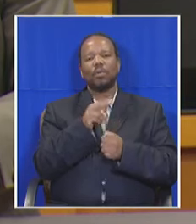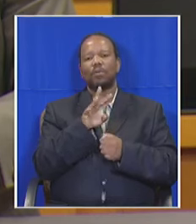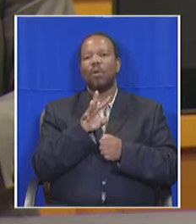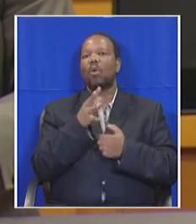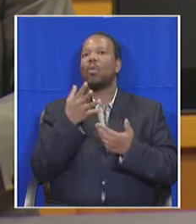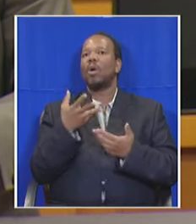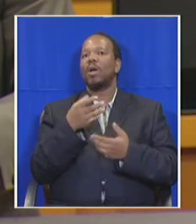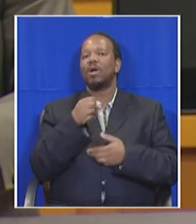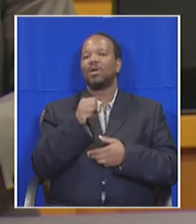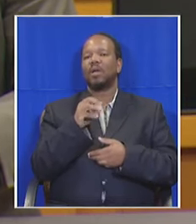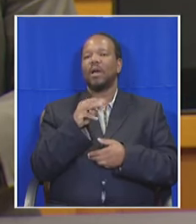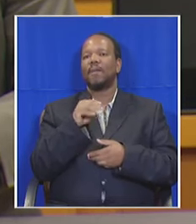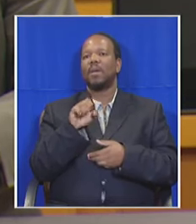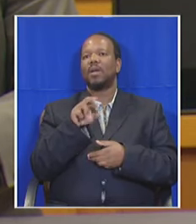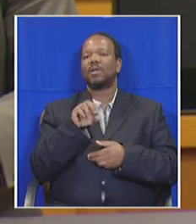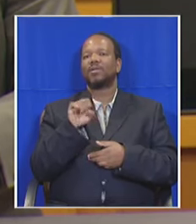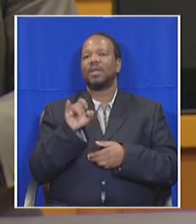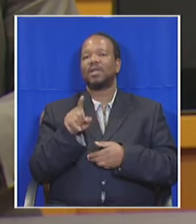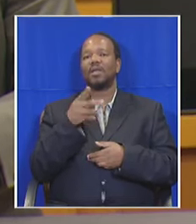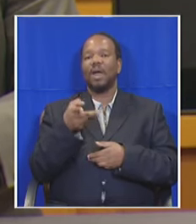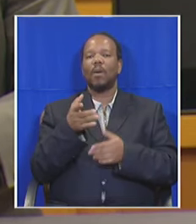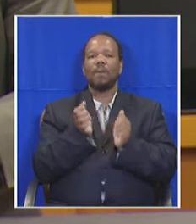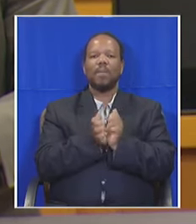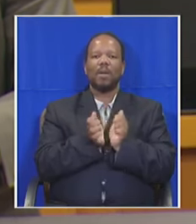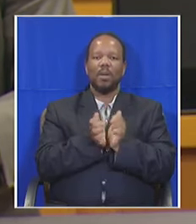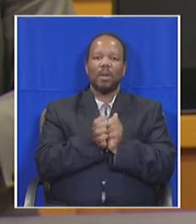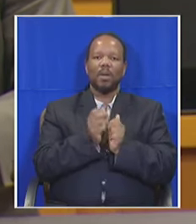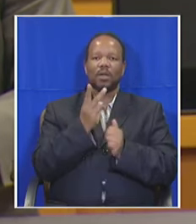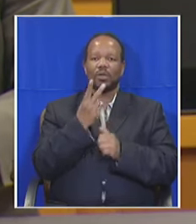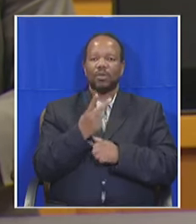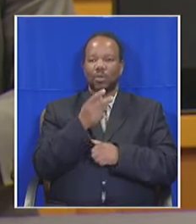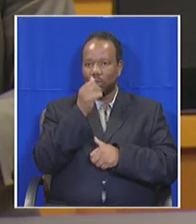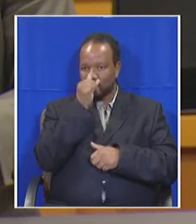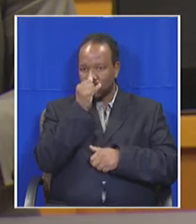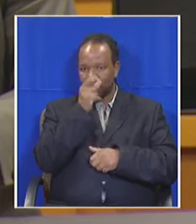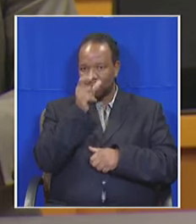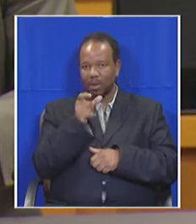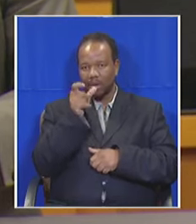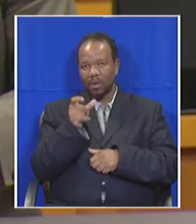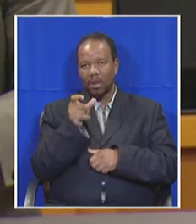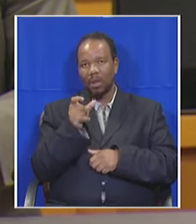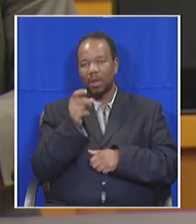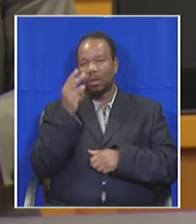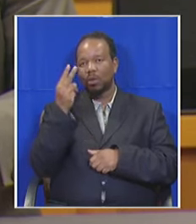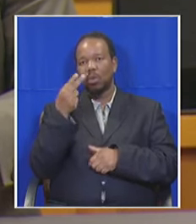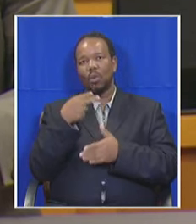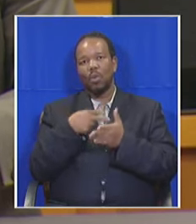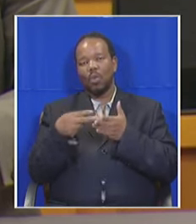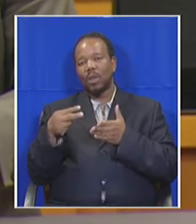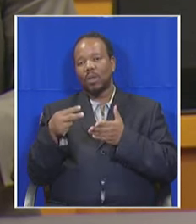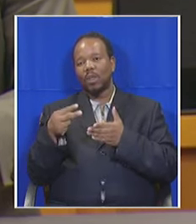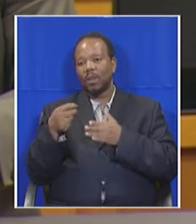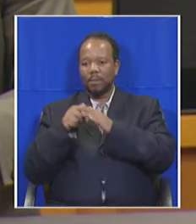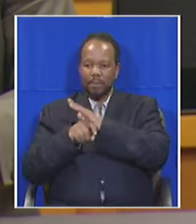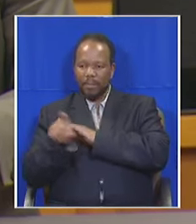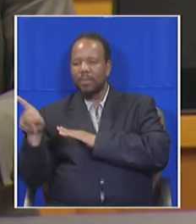have been arrested. Further notes that these two criminals were arrested 2 weeks after they had escaped from court, where